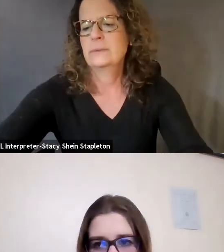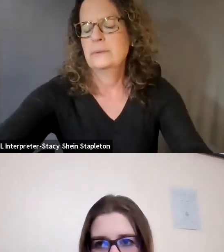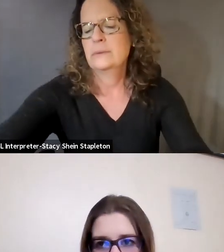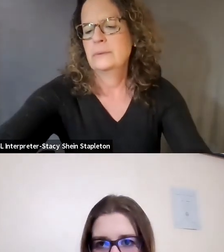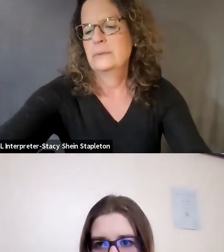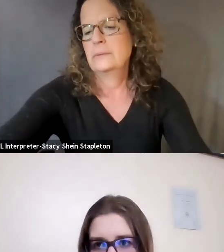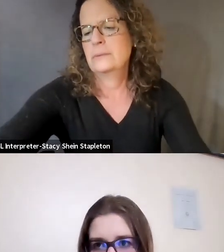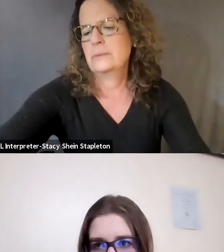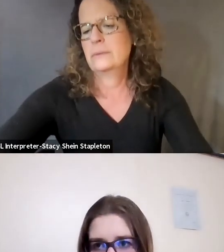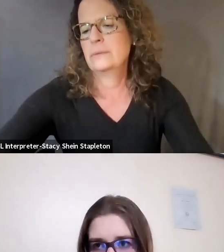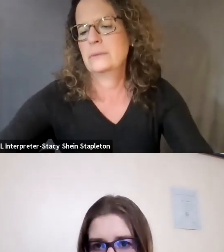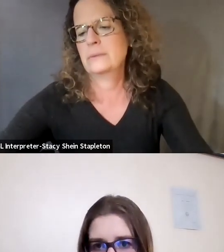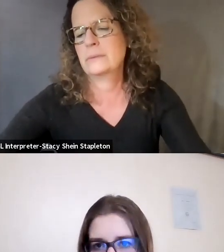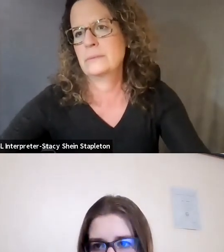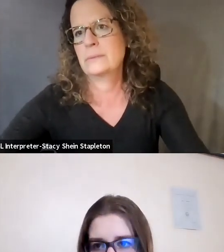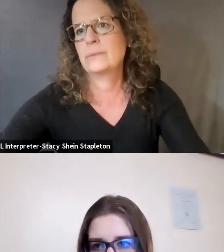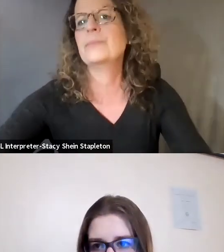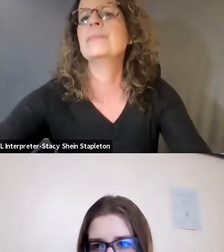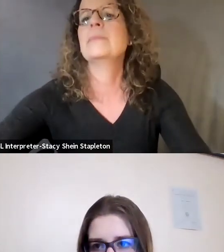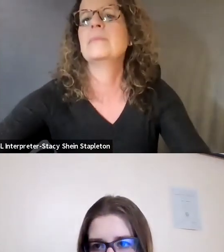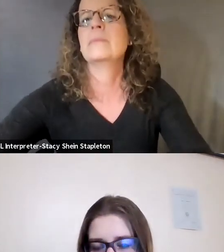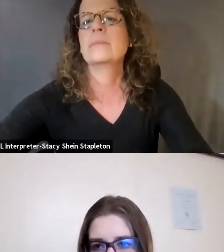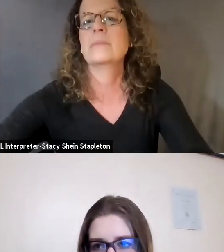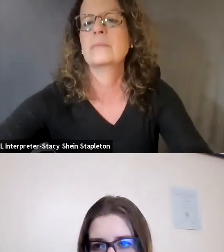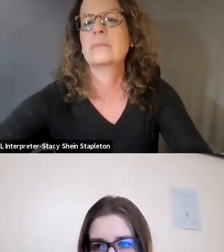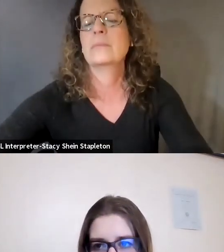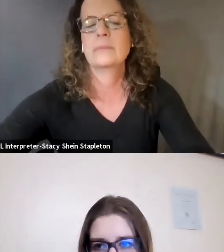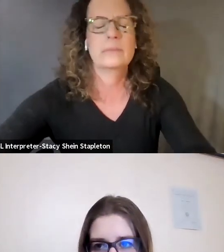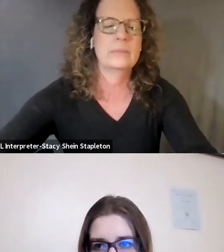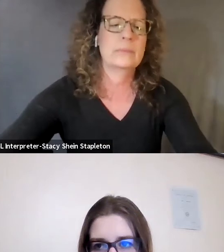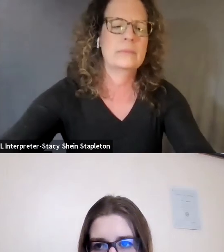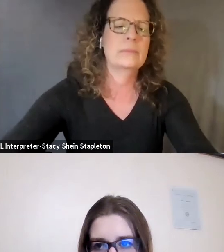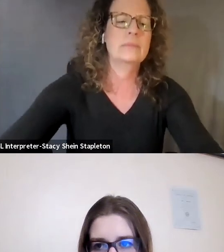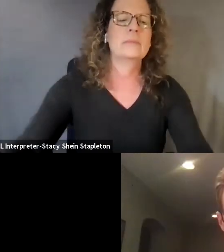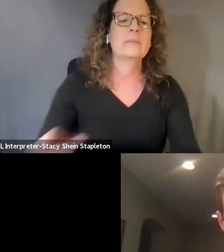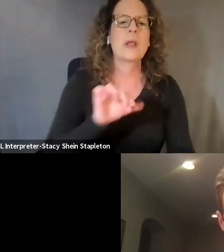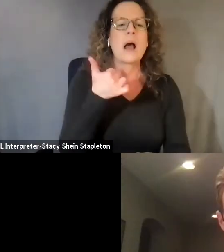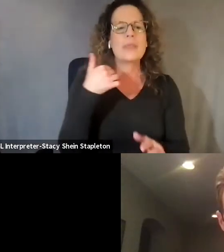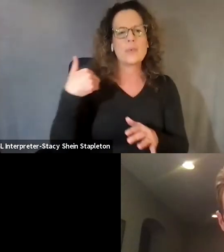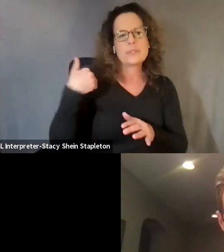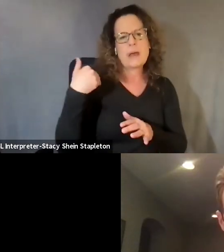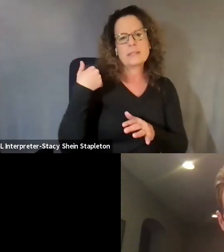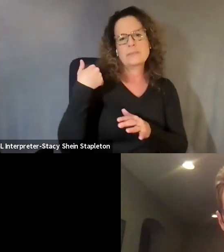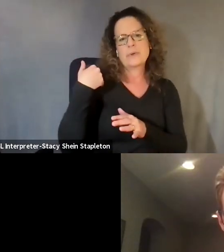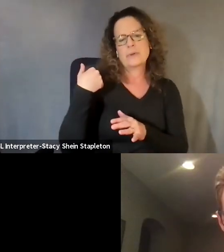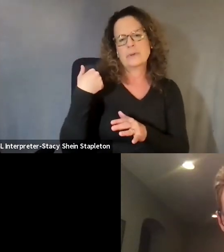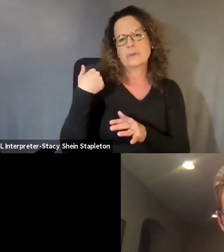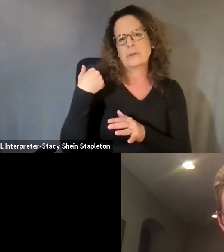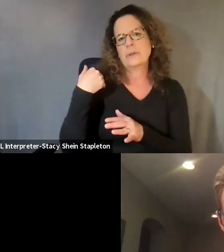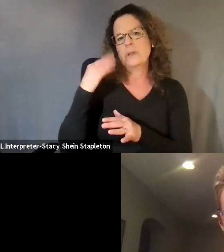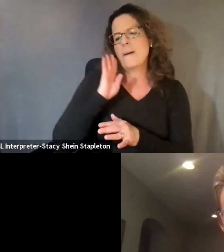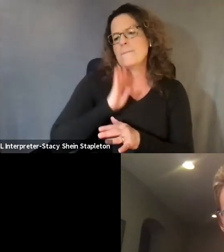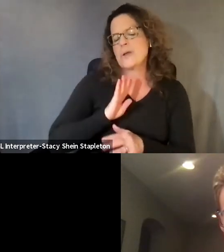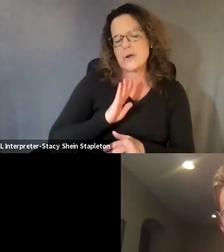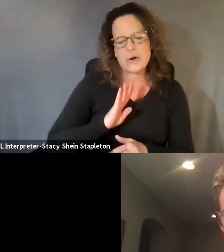reuse of that spent grain rather than just dump it in a landfill. Other responsible beer companies are trying